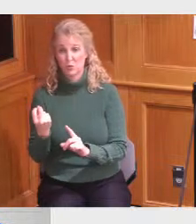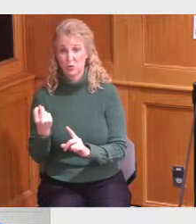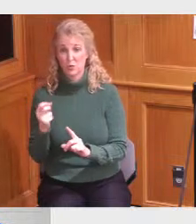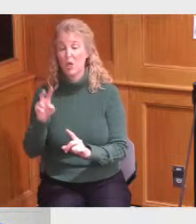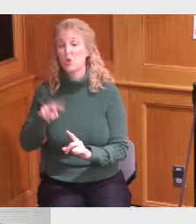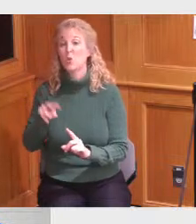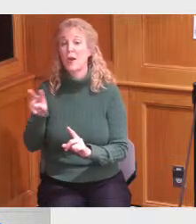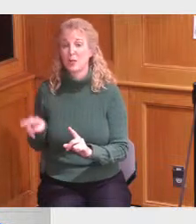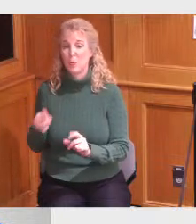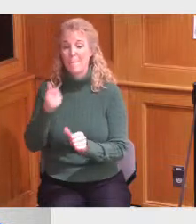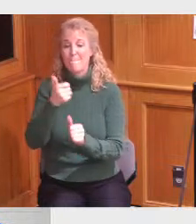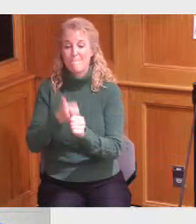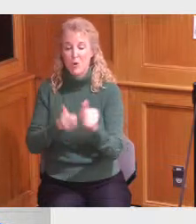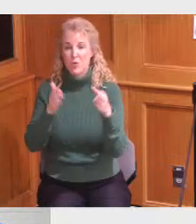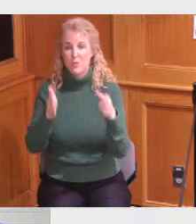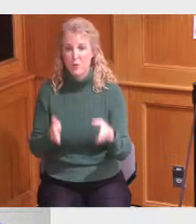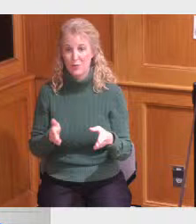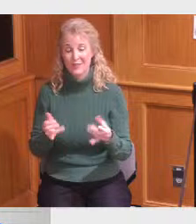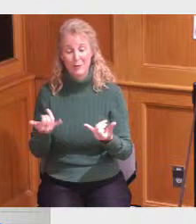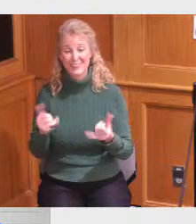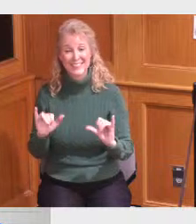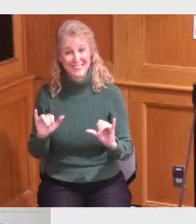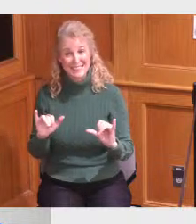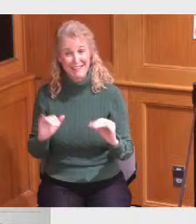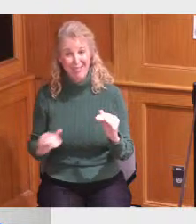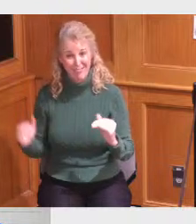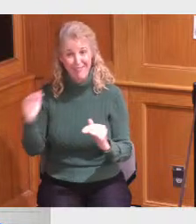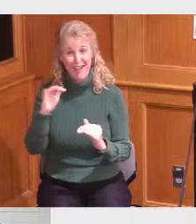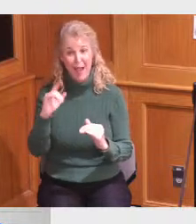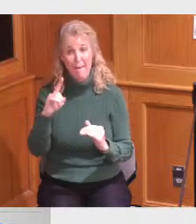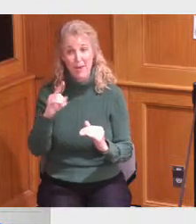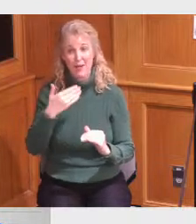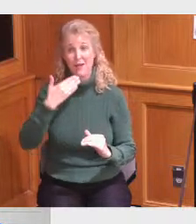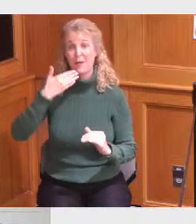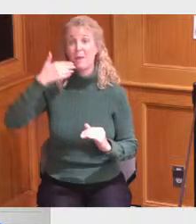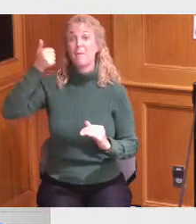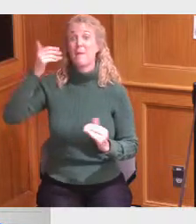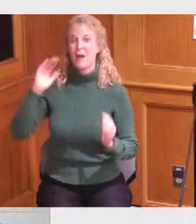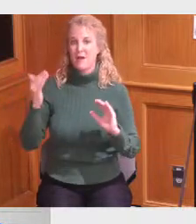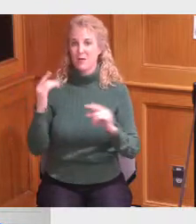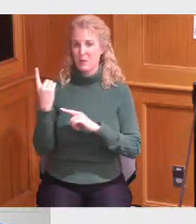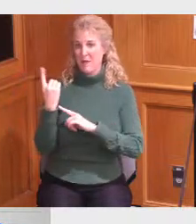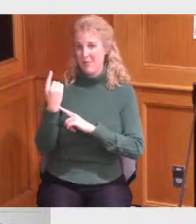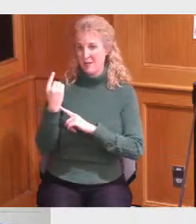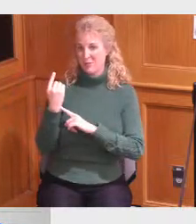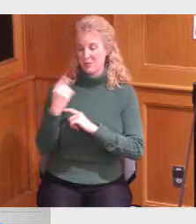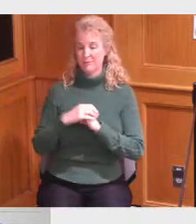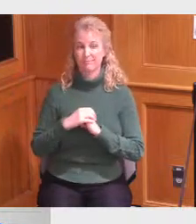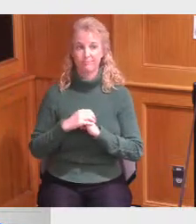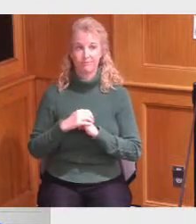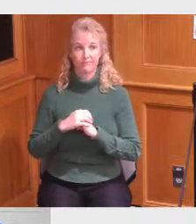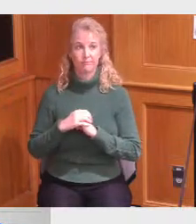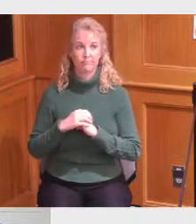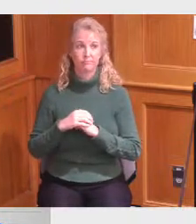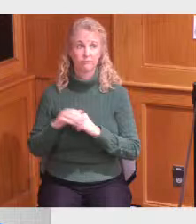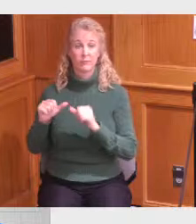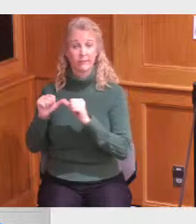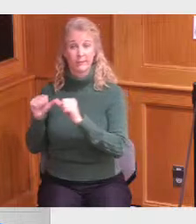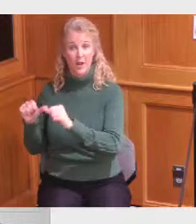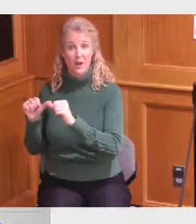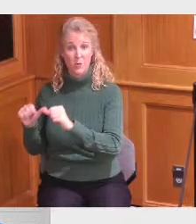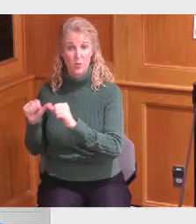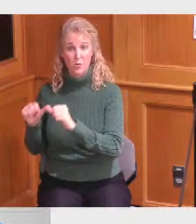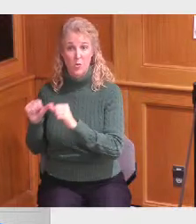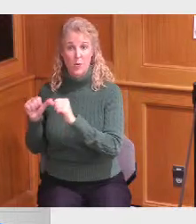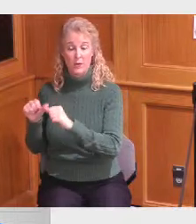22 cases. Still work to do, but certainly a lot lower than 39. And then for our ongoing caseloads